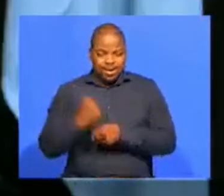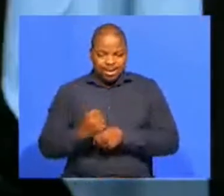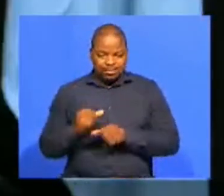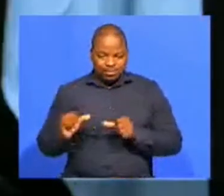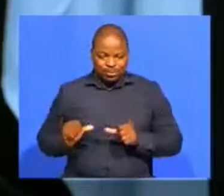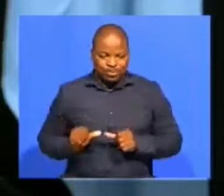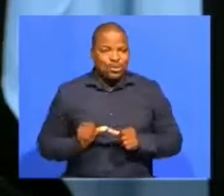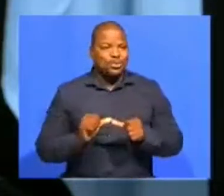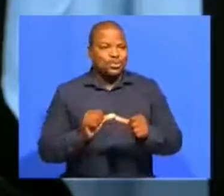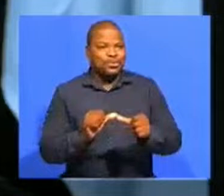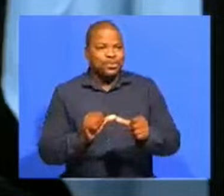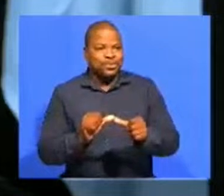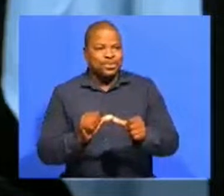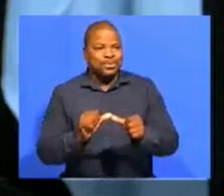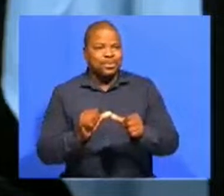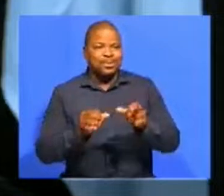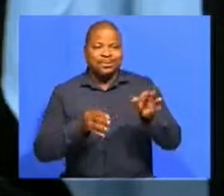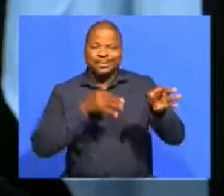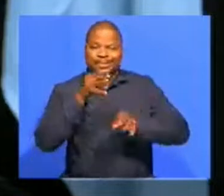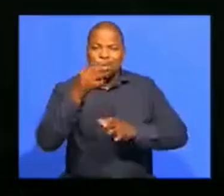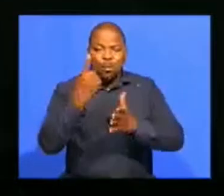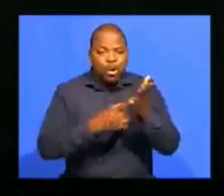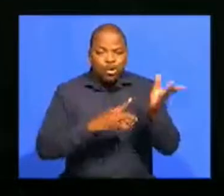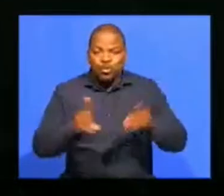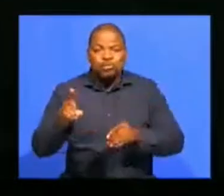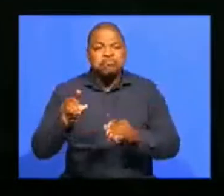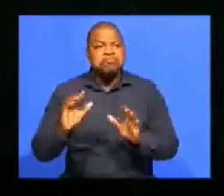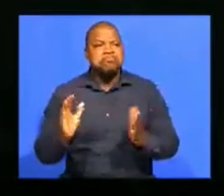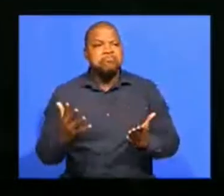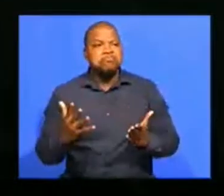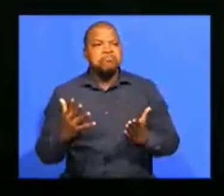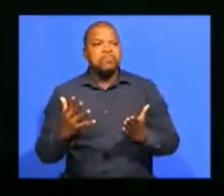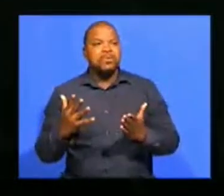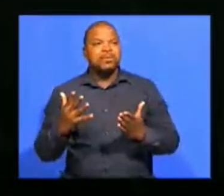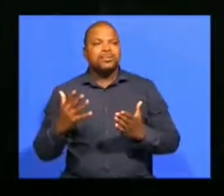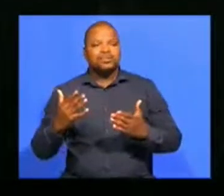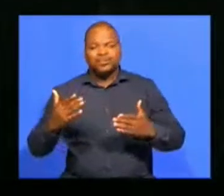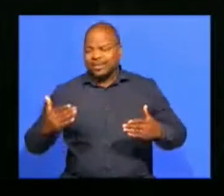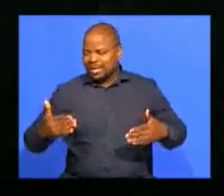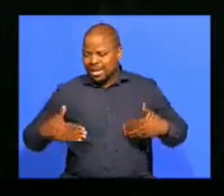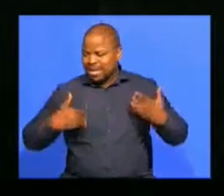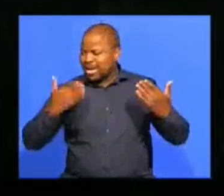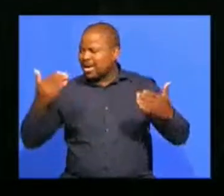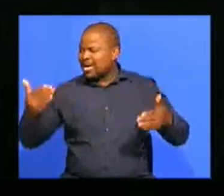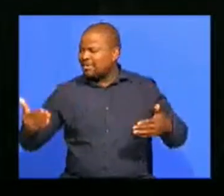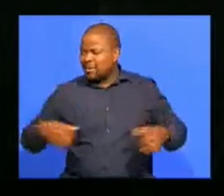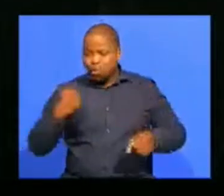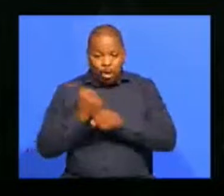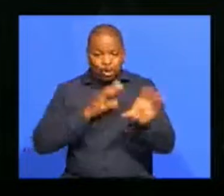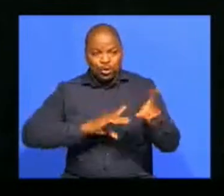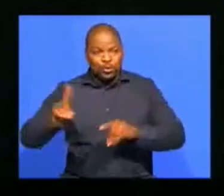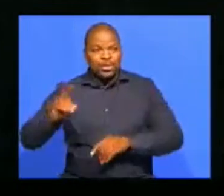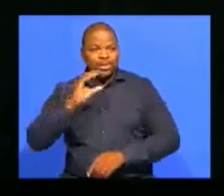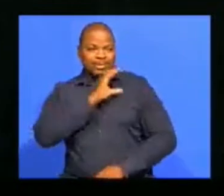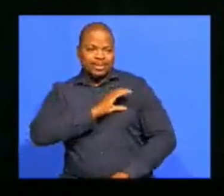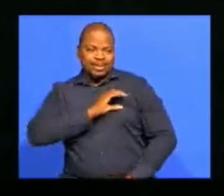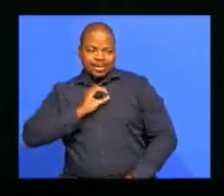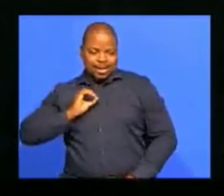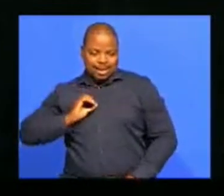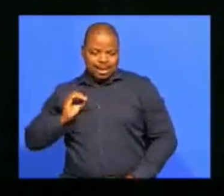today, explaining what we do. And we do it happily for our